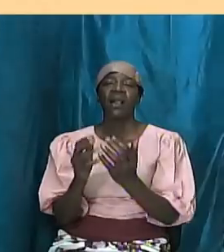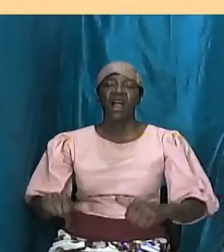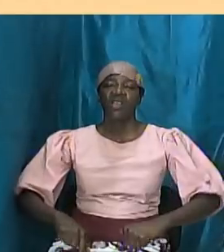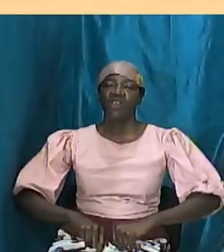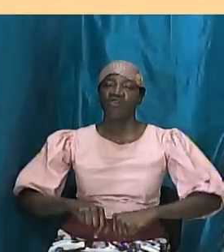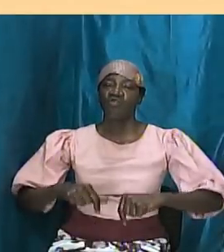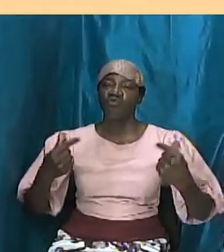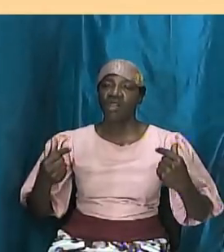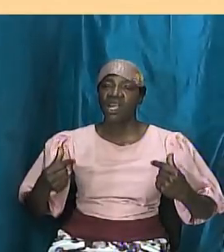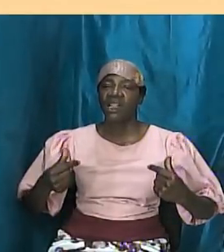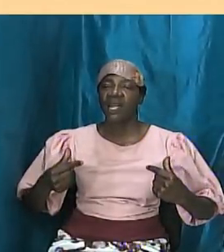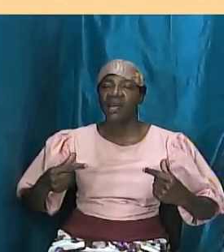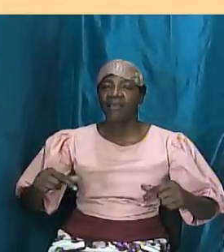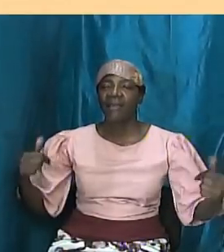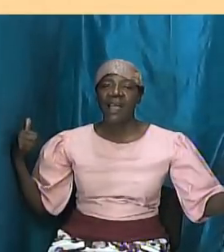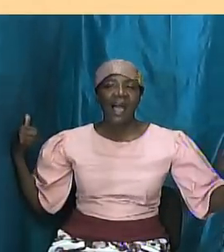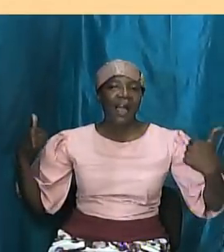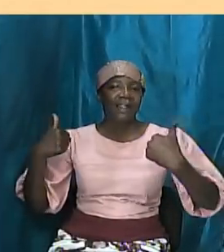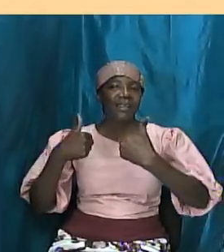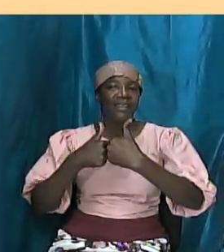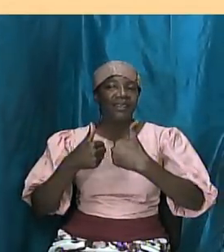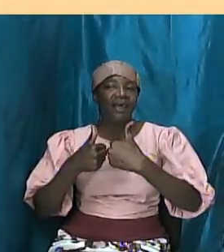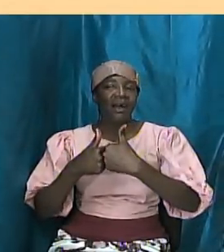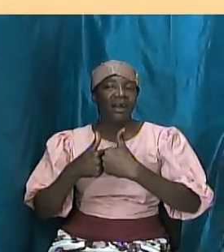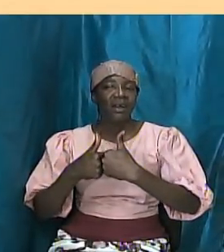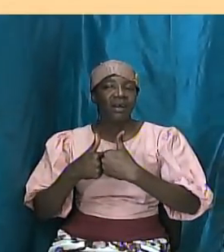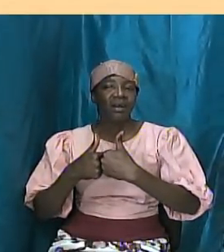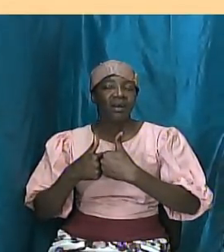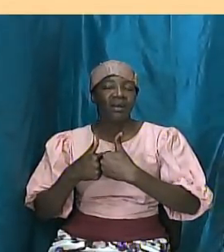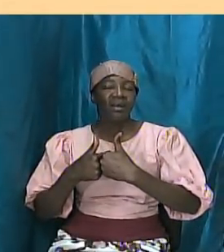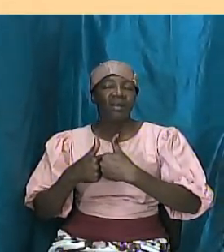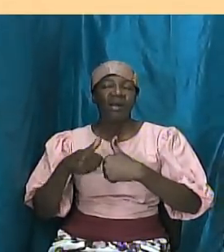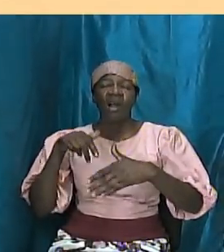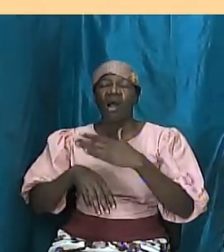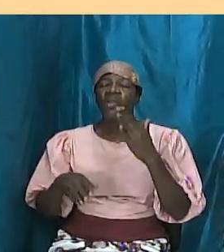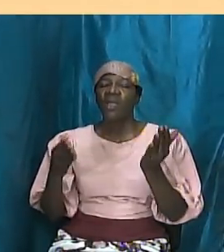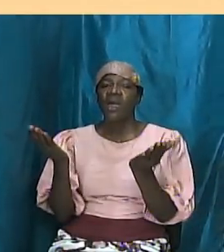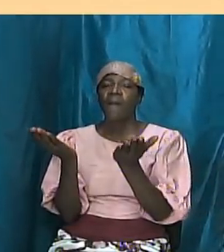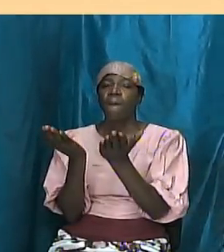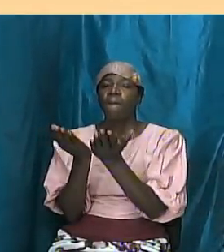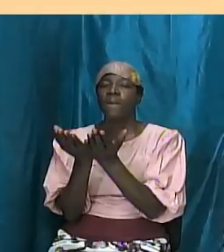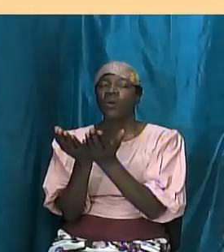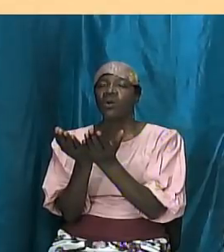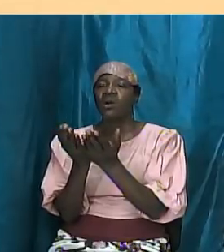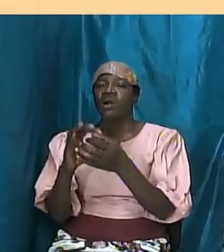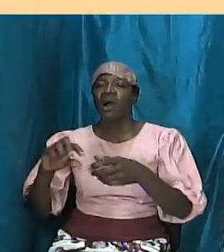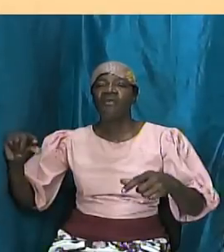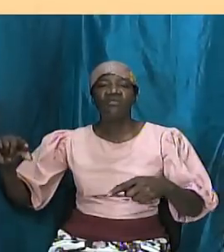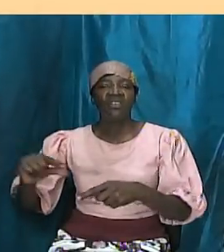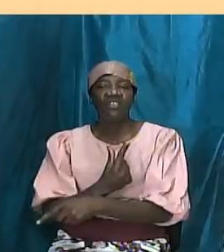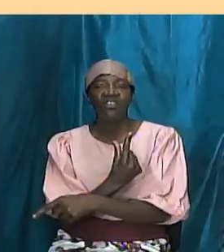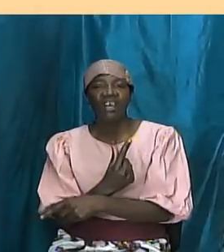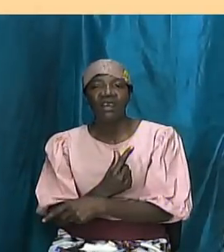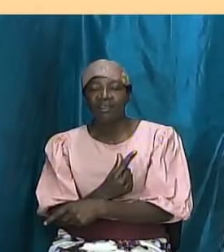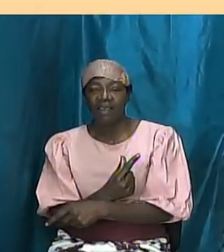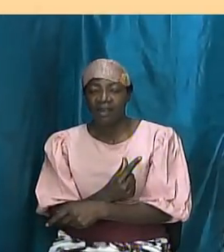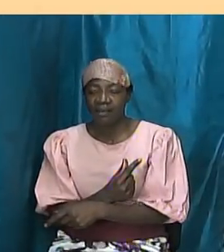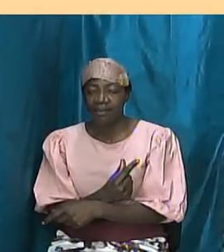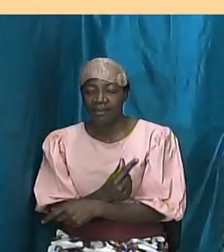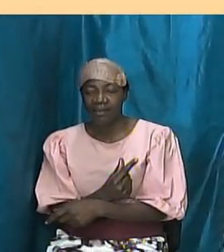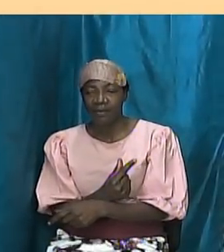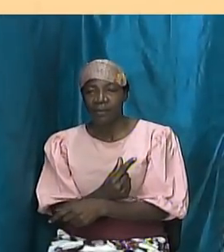attack is made on the book of Genesis. So that they have